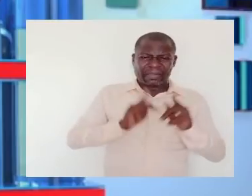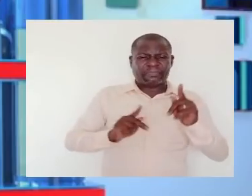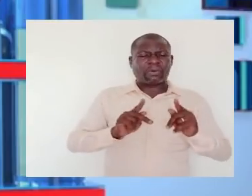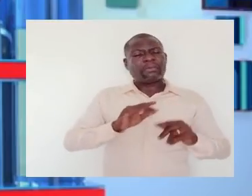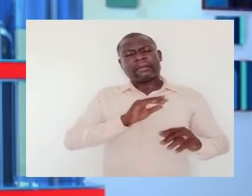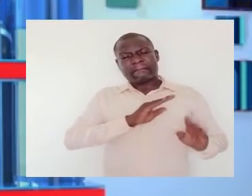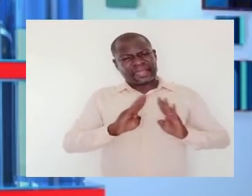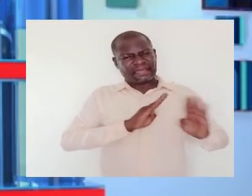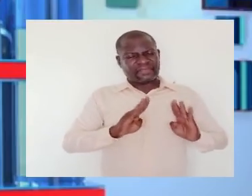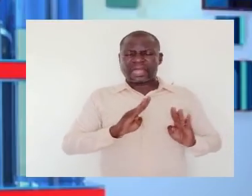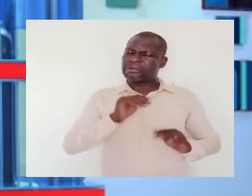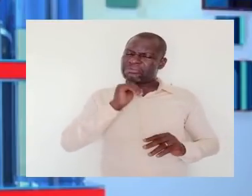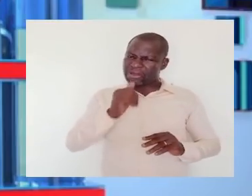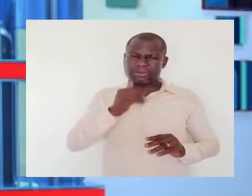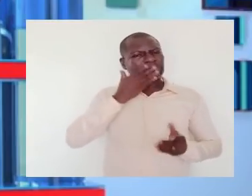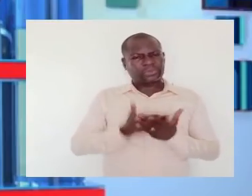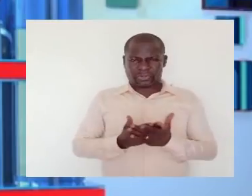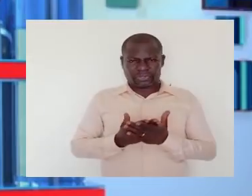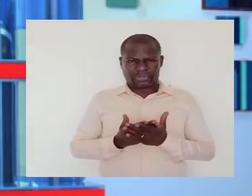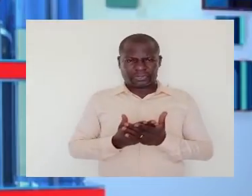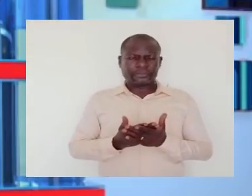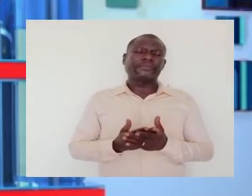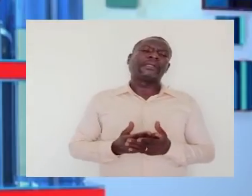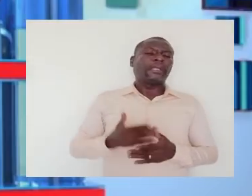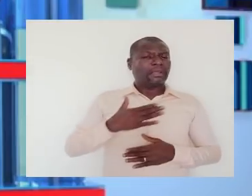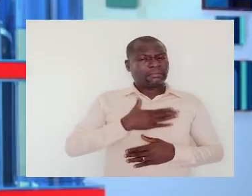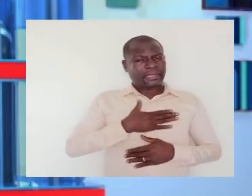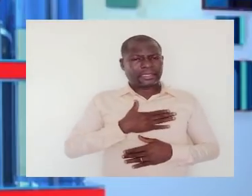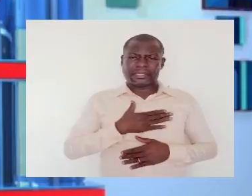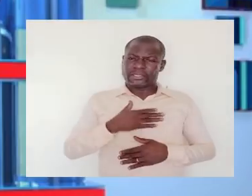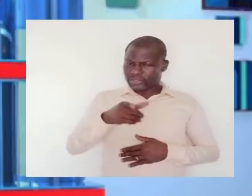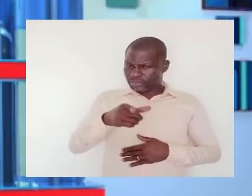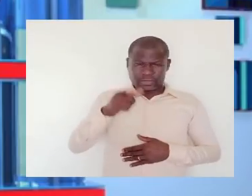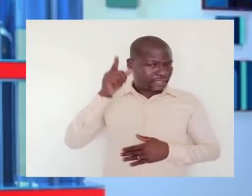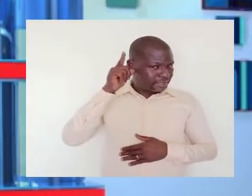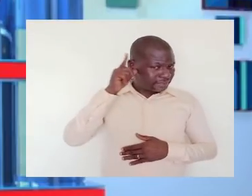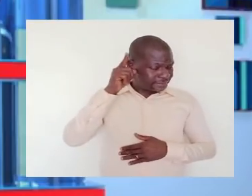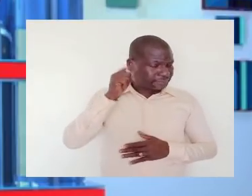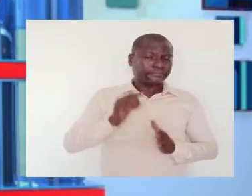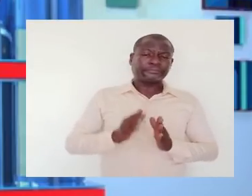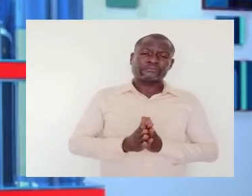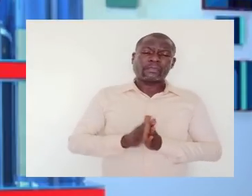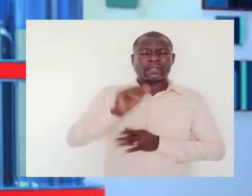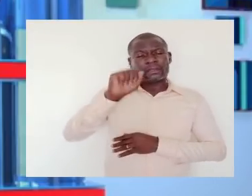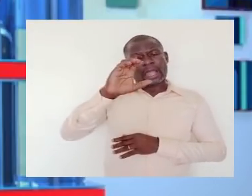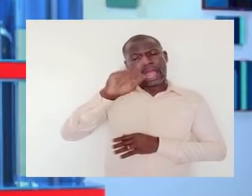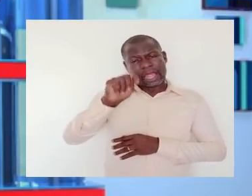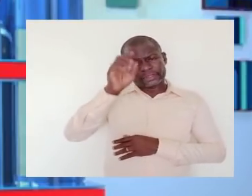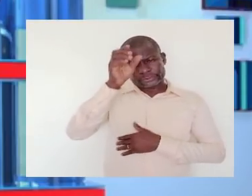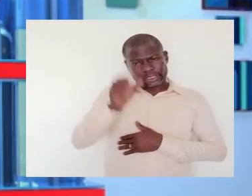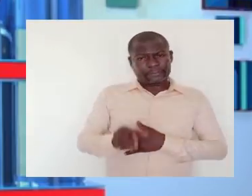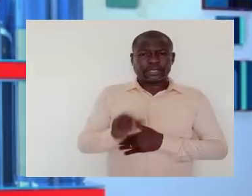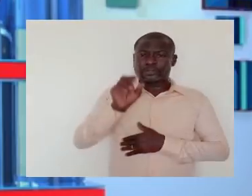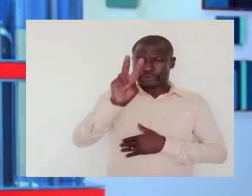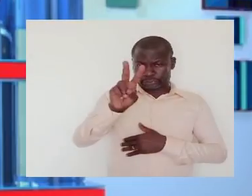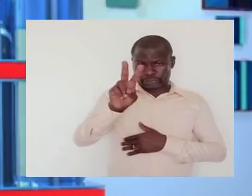of christ ye ka church so de wo mo ye no enye no ne efa ni Christianity no medapo pa awutie me enti Acts chapter 2